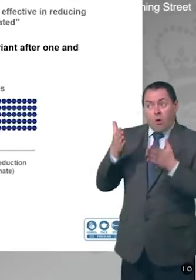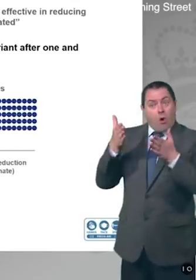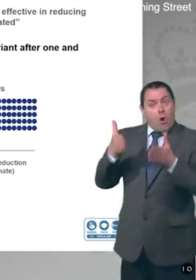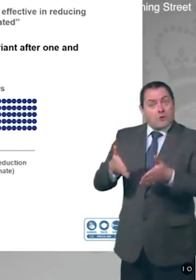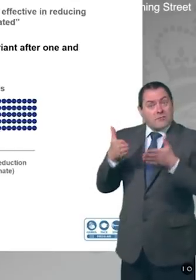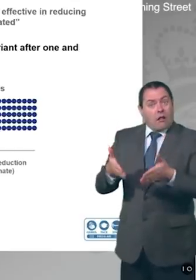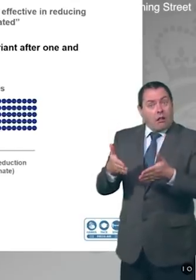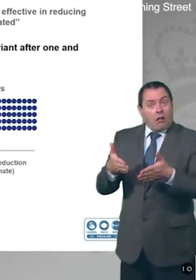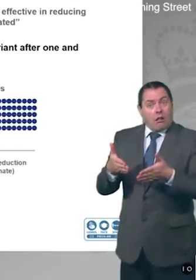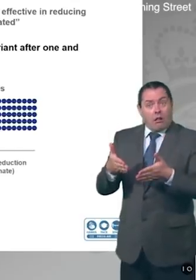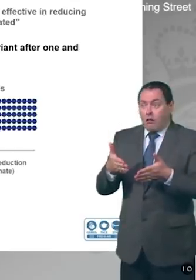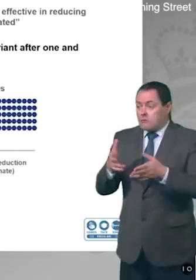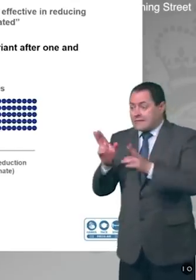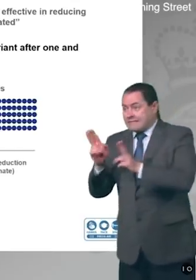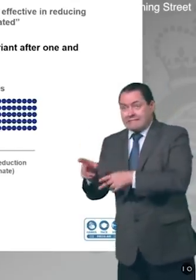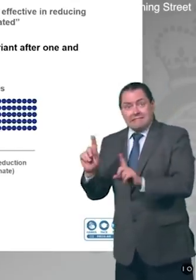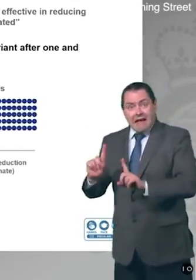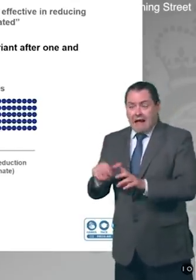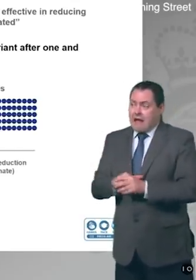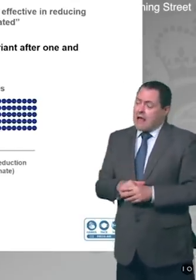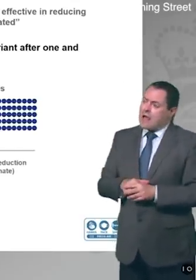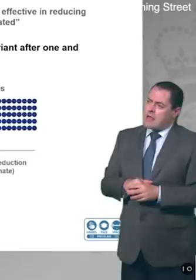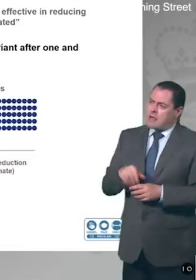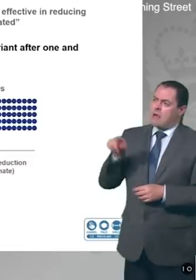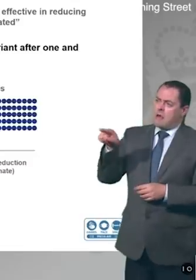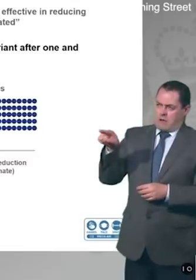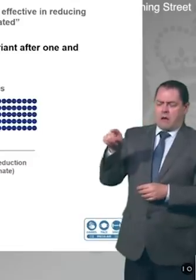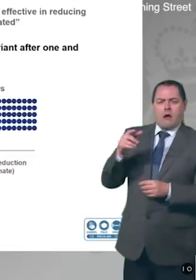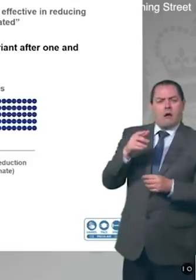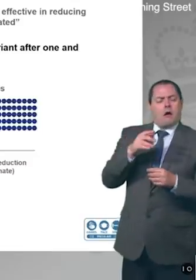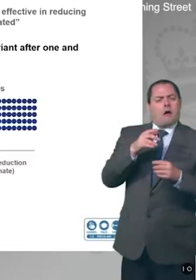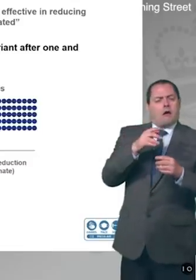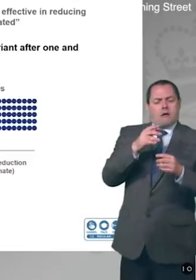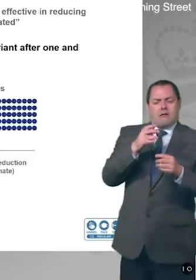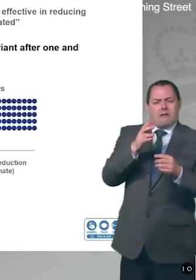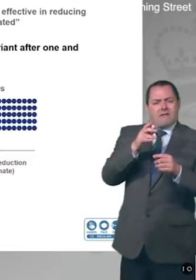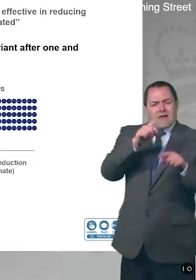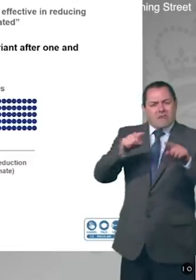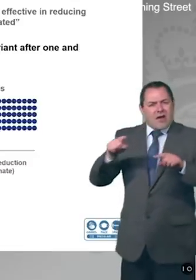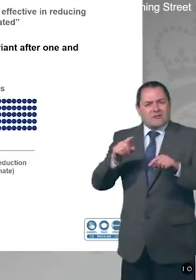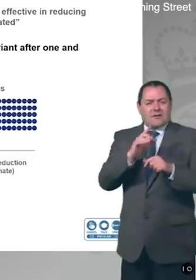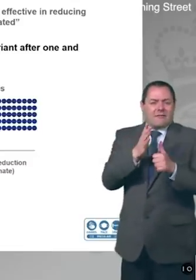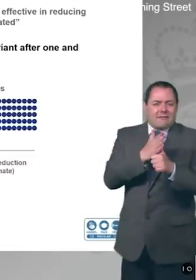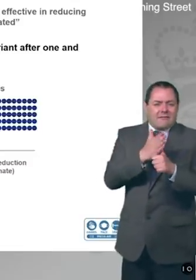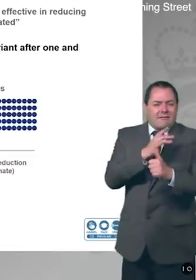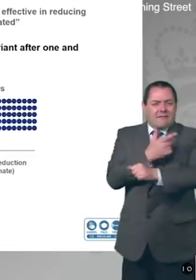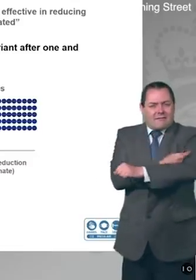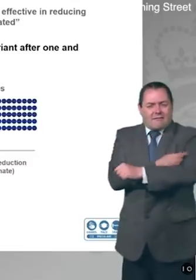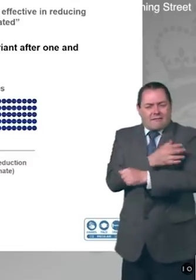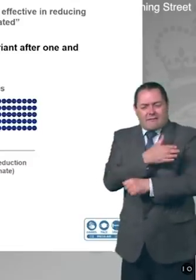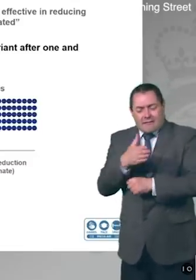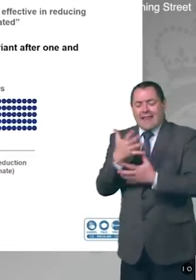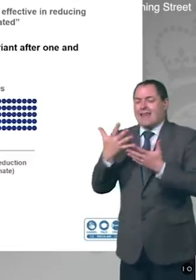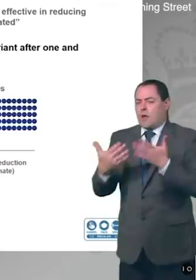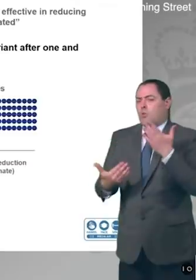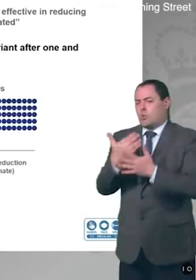shown data that showed that for previous variants, this was true. We now have data, and some more has been released by